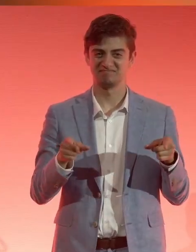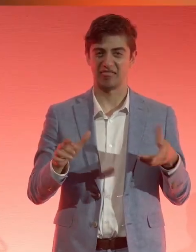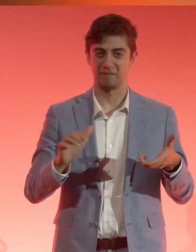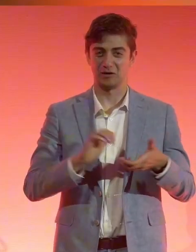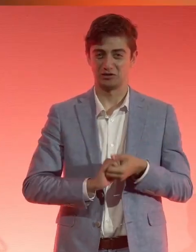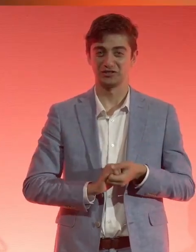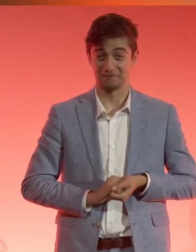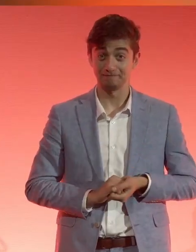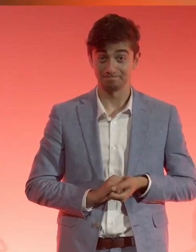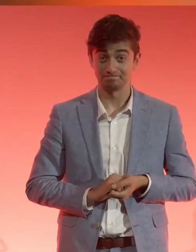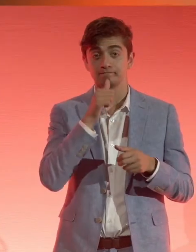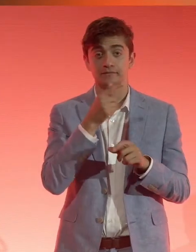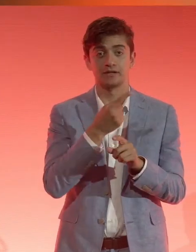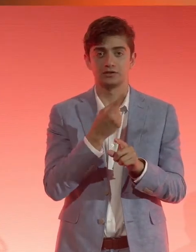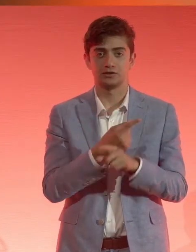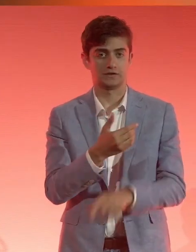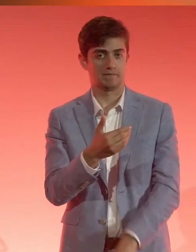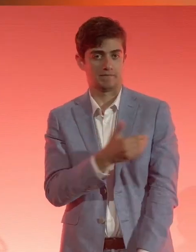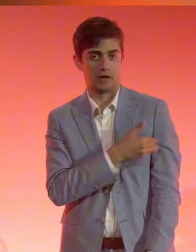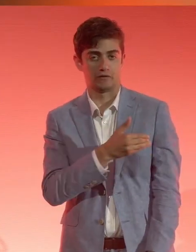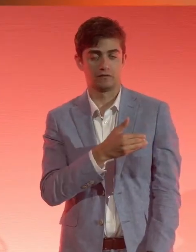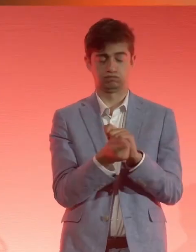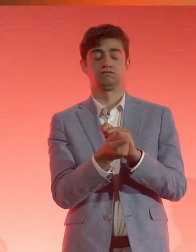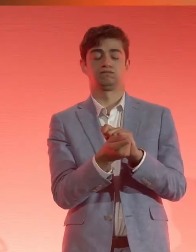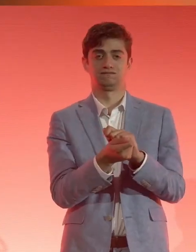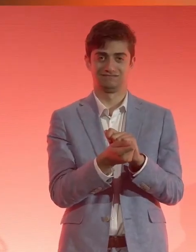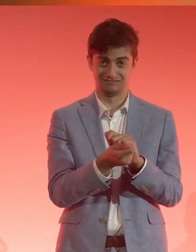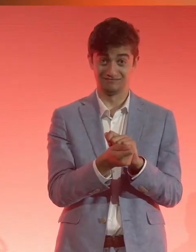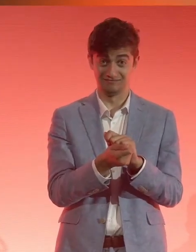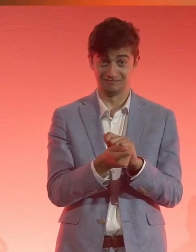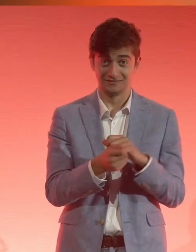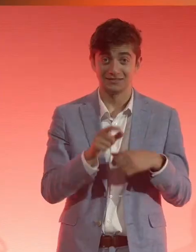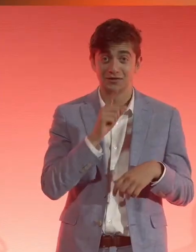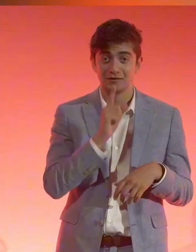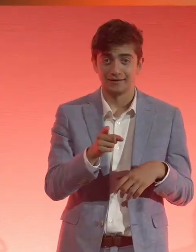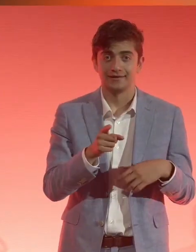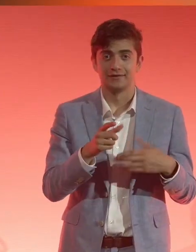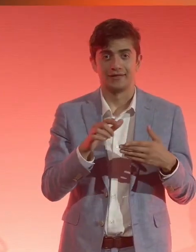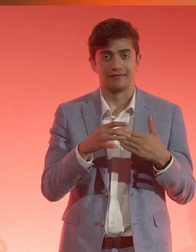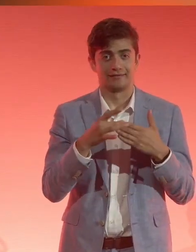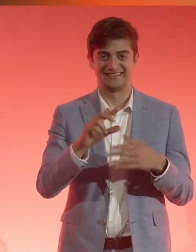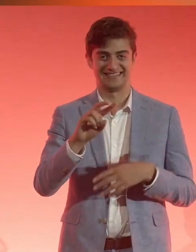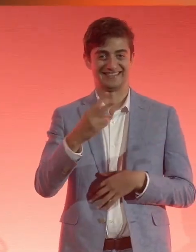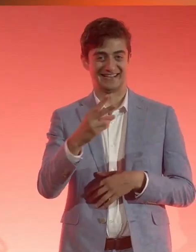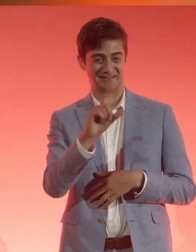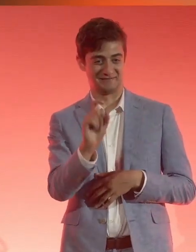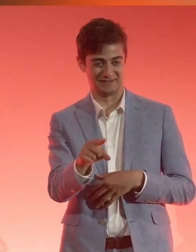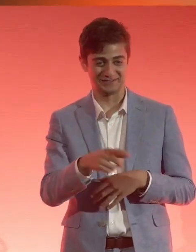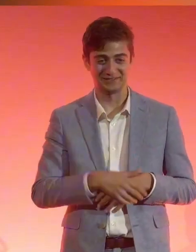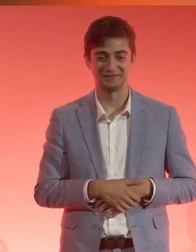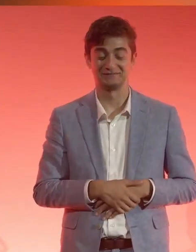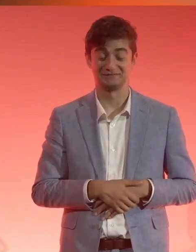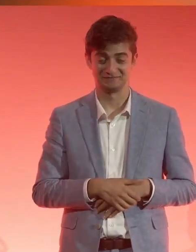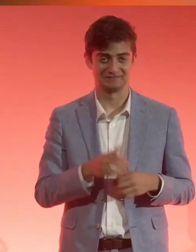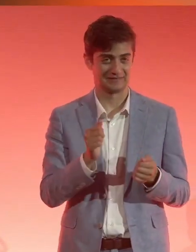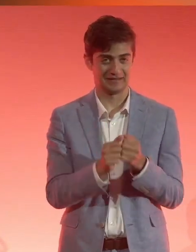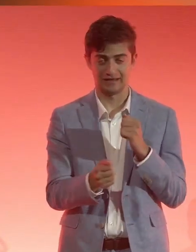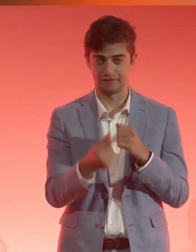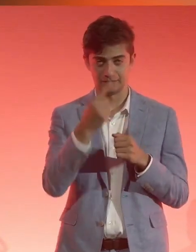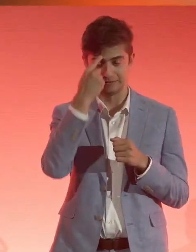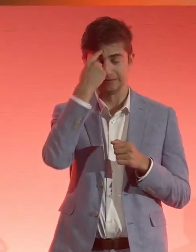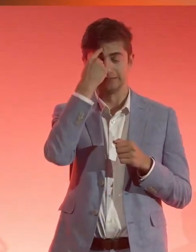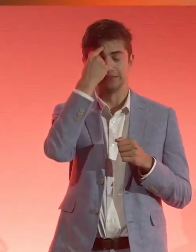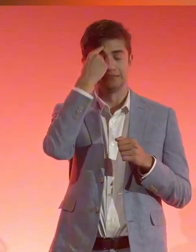is not just powerful, it is transformative. And that brings us to the second question that is on top of mind